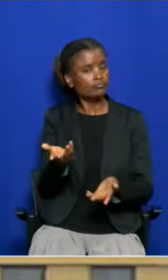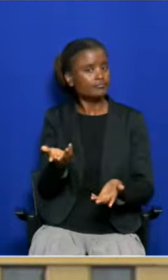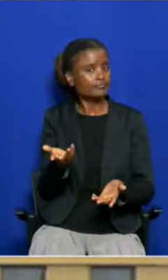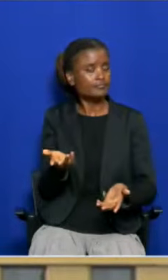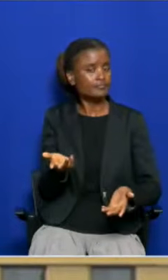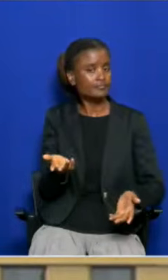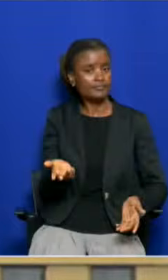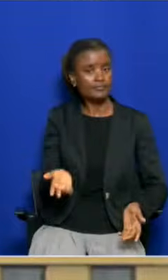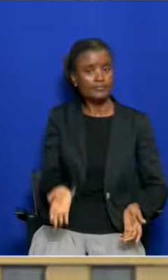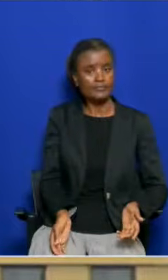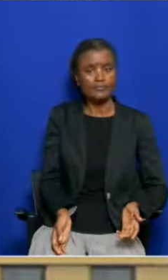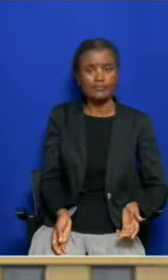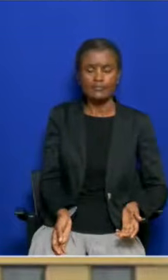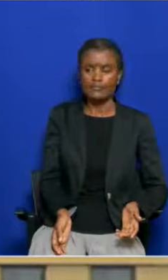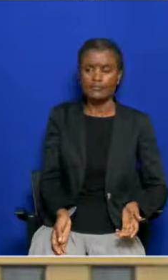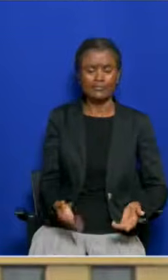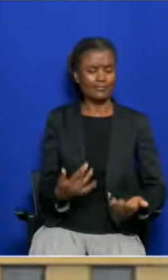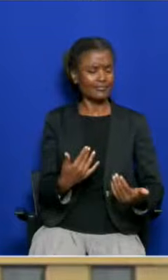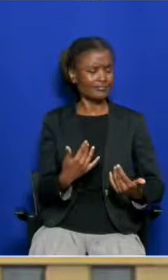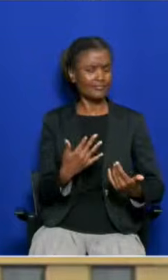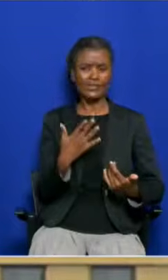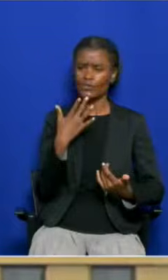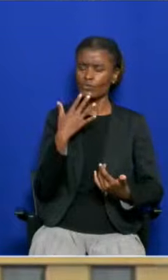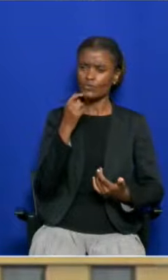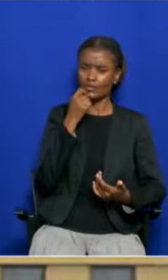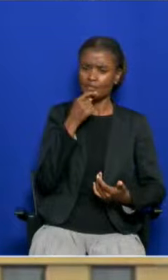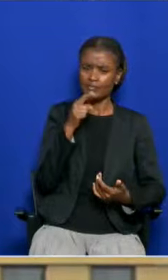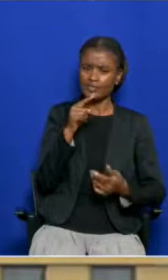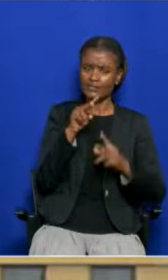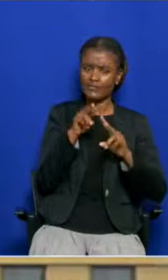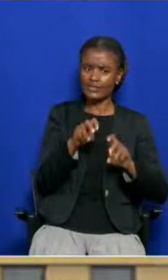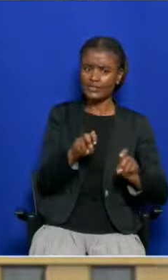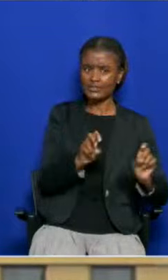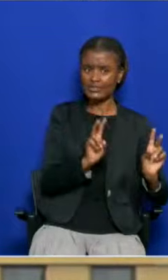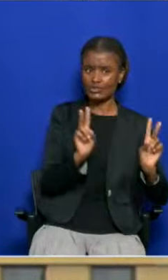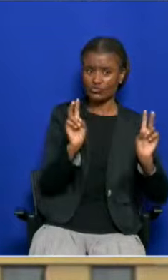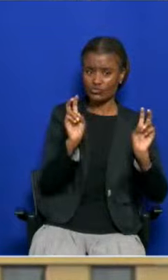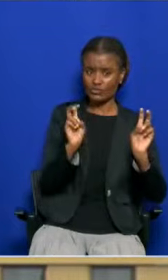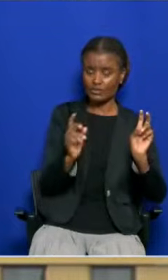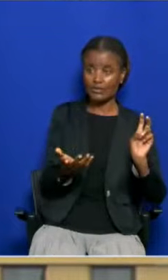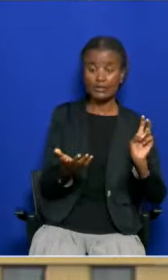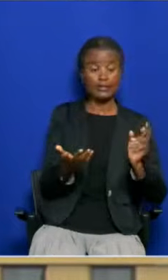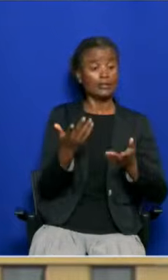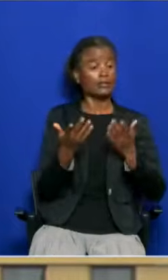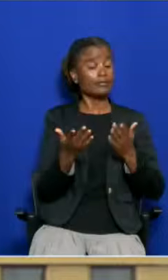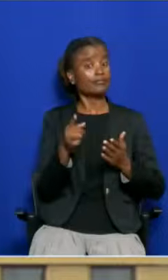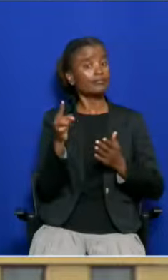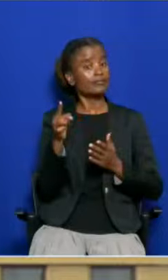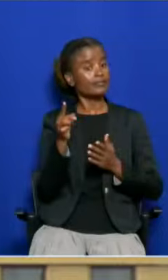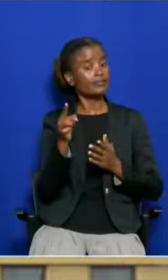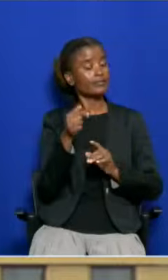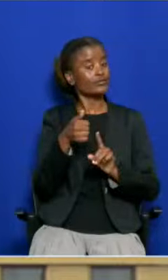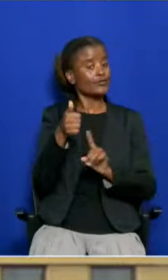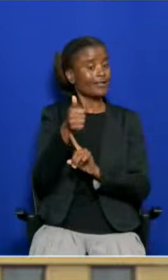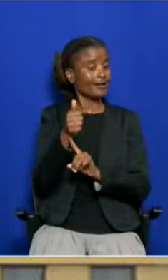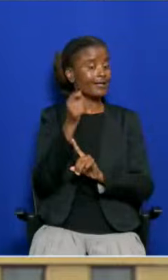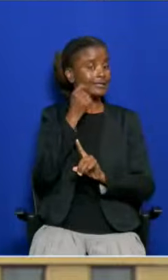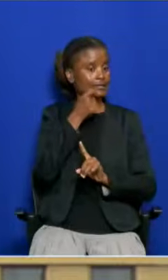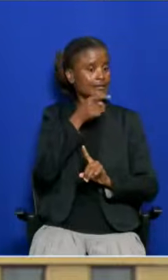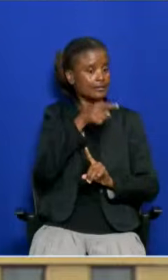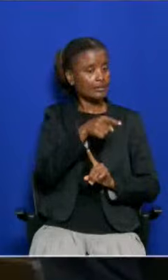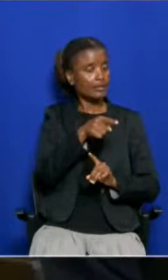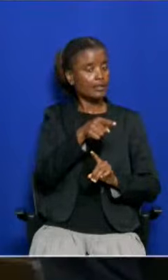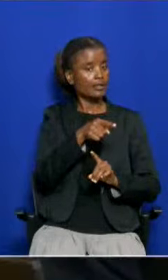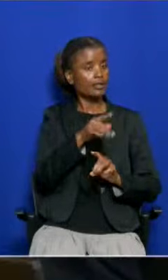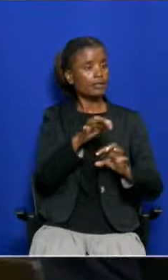Who said I must investigate these matters? Sorry, at least when the general says, I want you to set up a meeting with Mr.